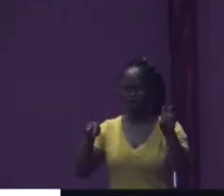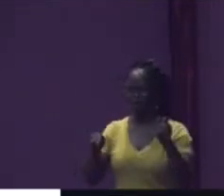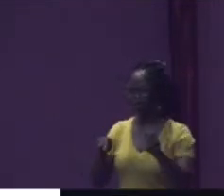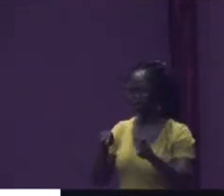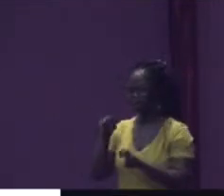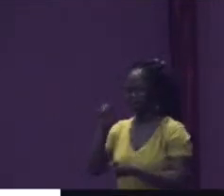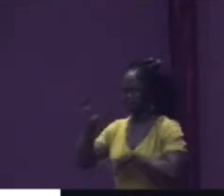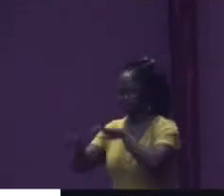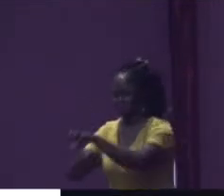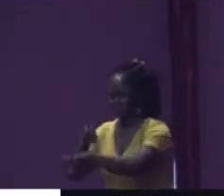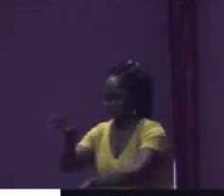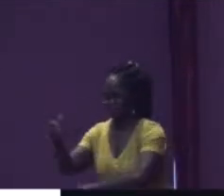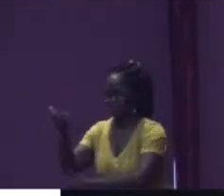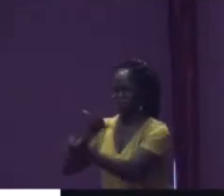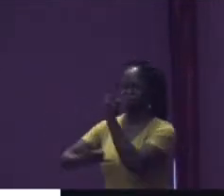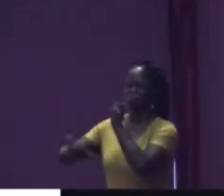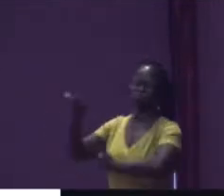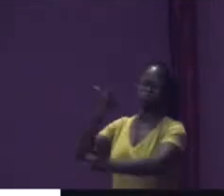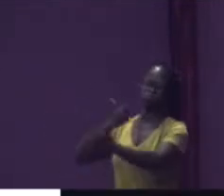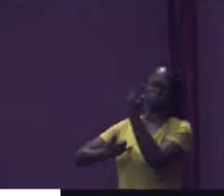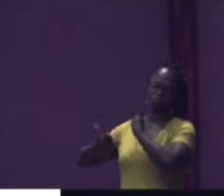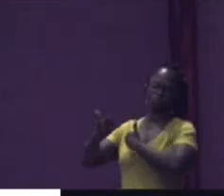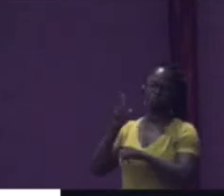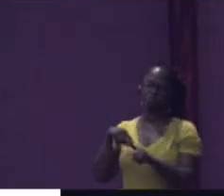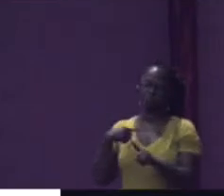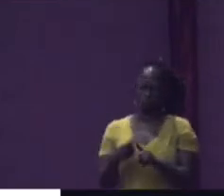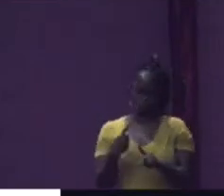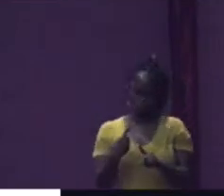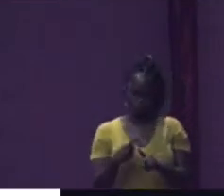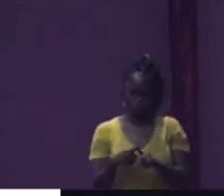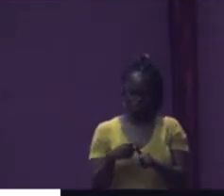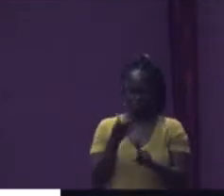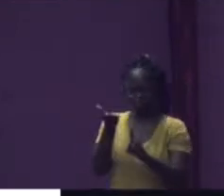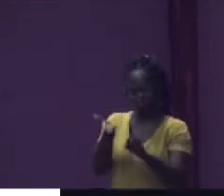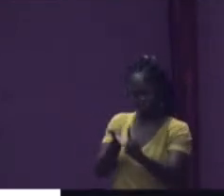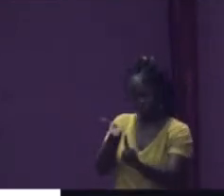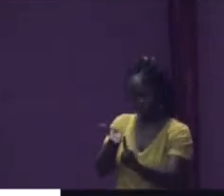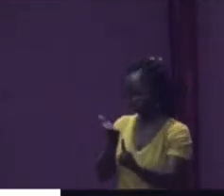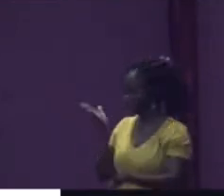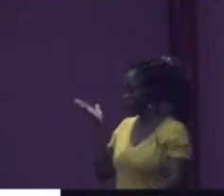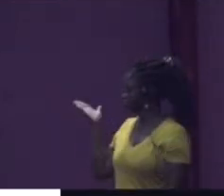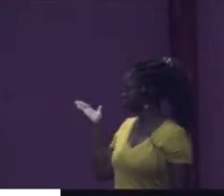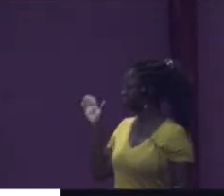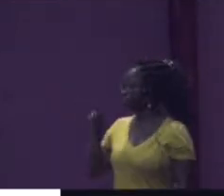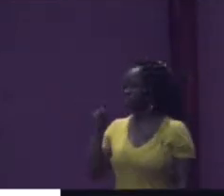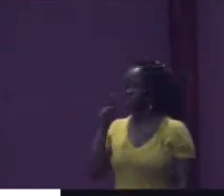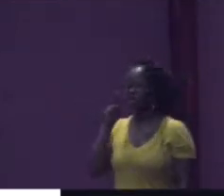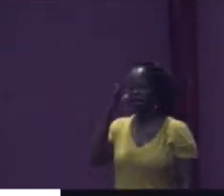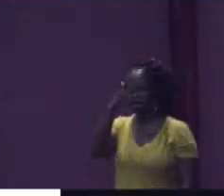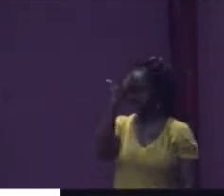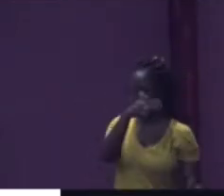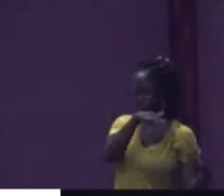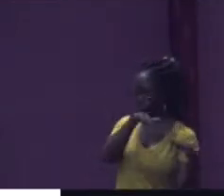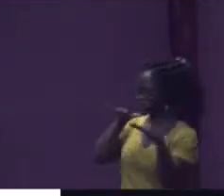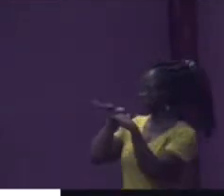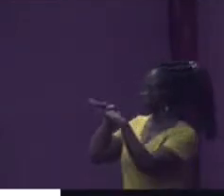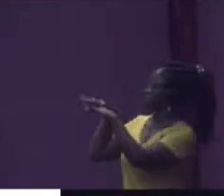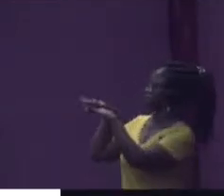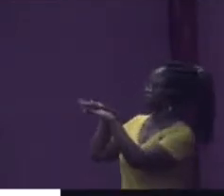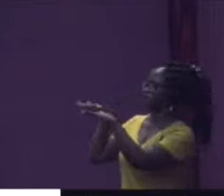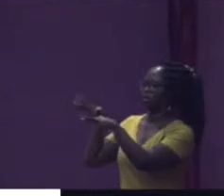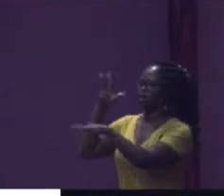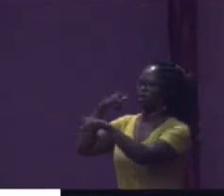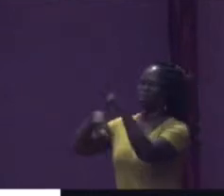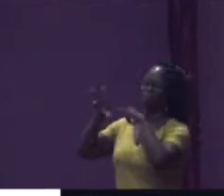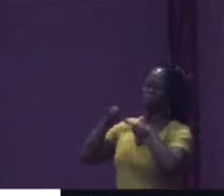this midwife, the traditional midwife being regarded as a gift of God. It was a